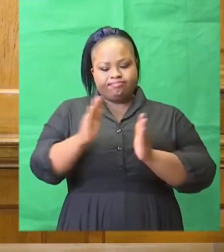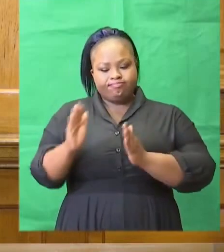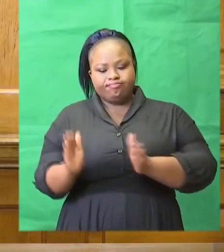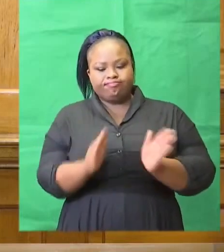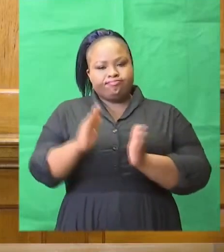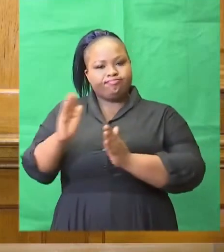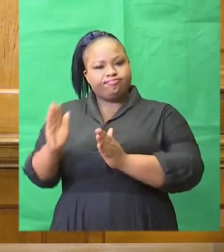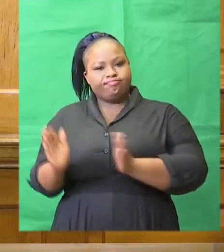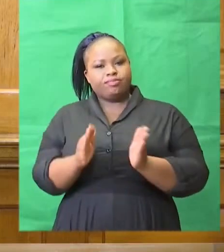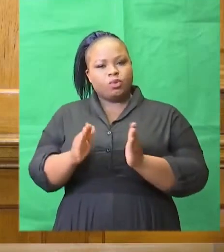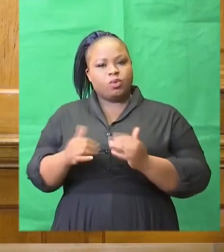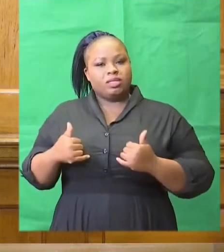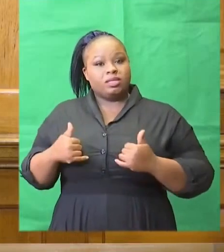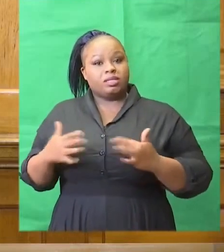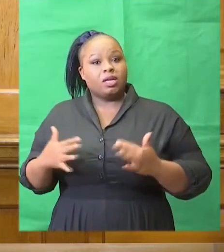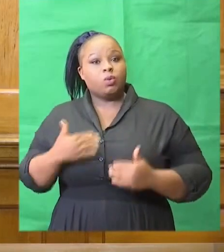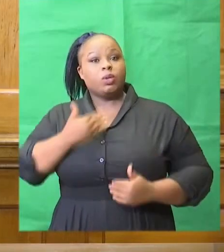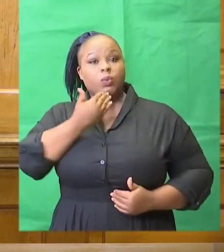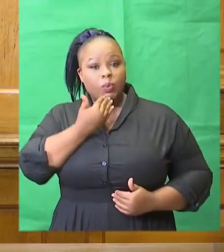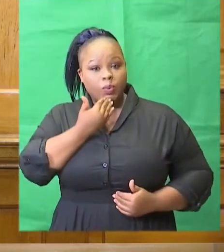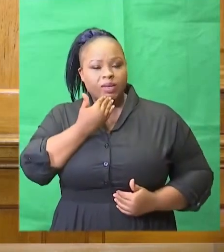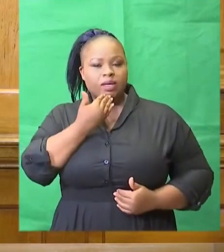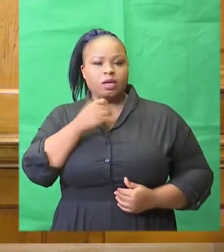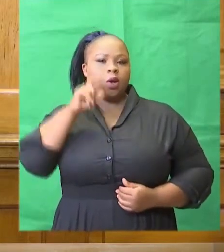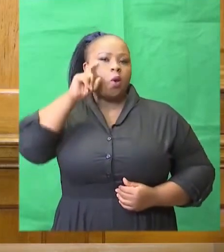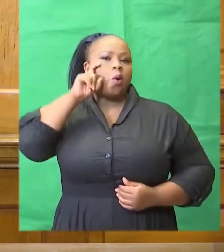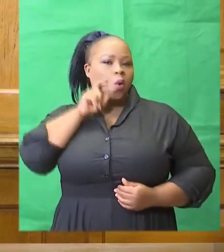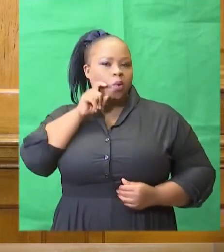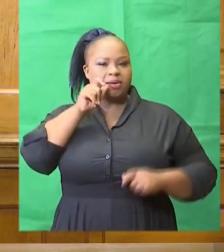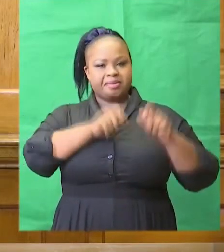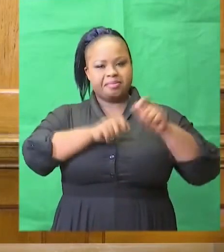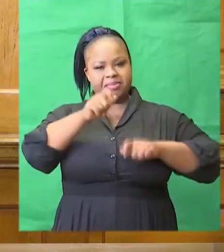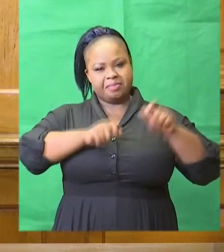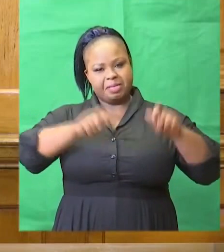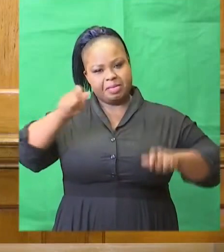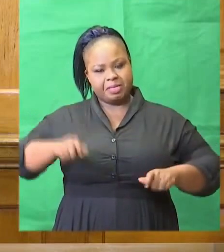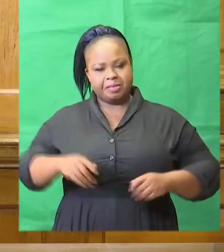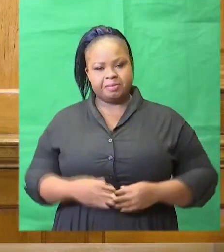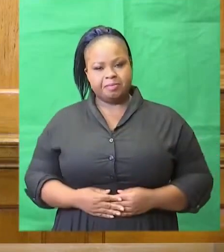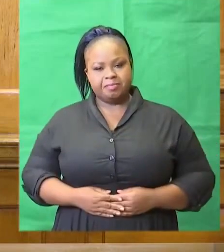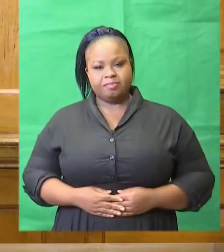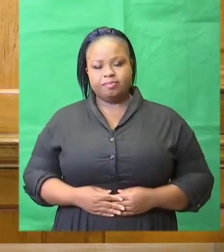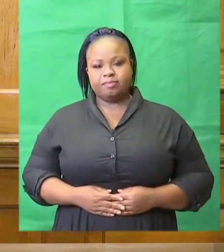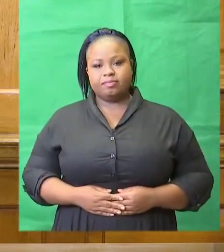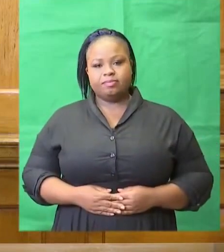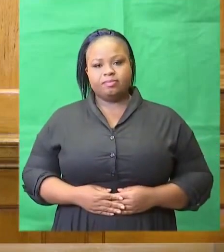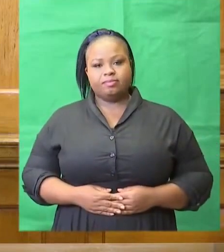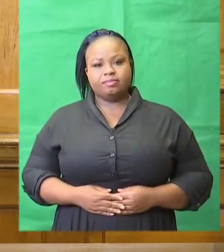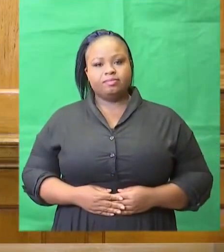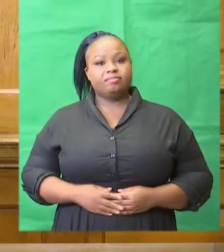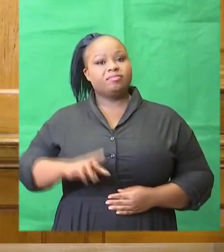boosters, commencing with the older population. Other people with